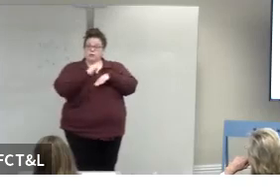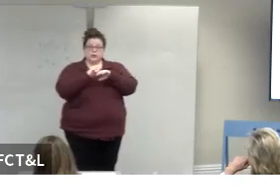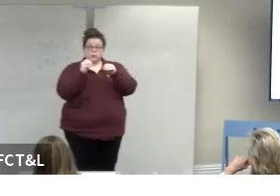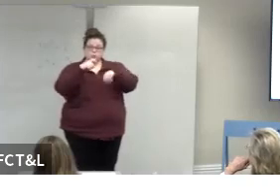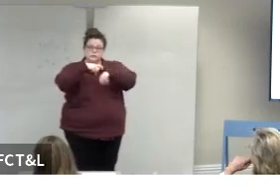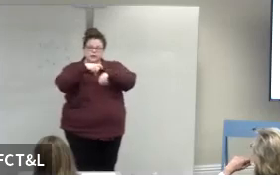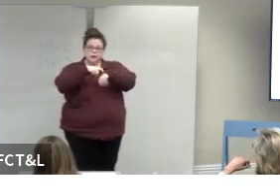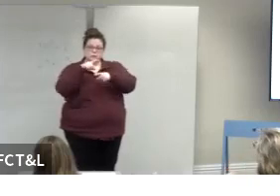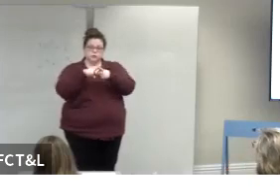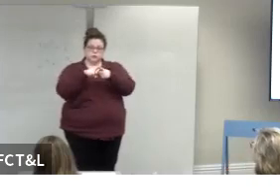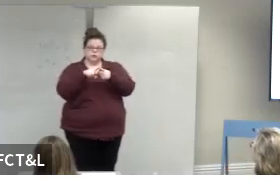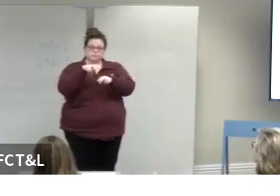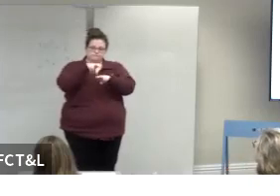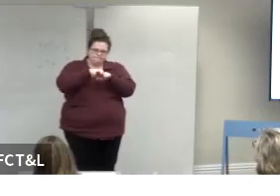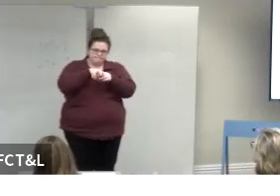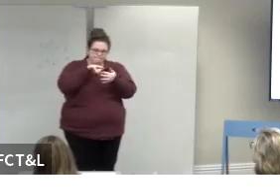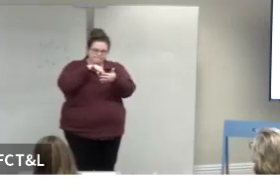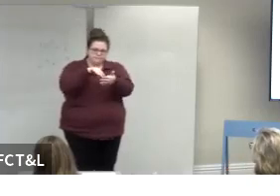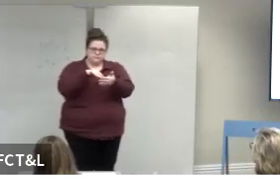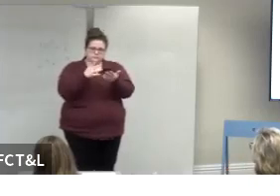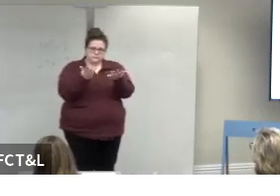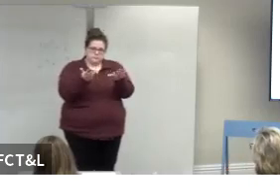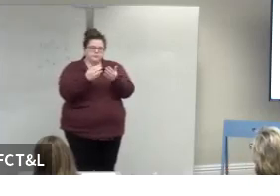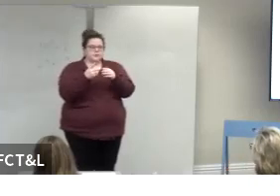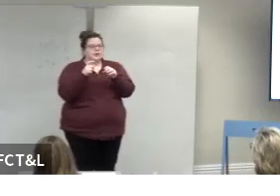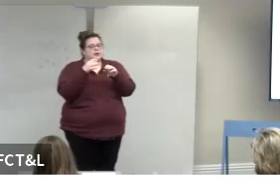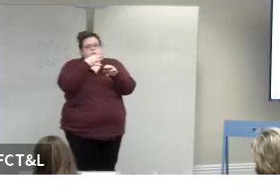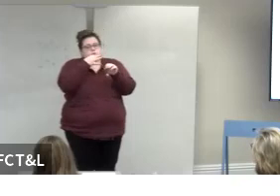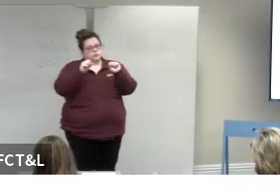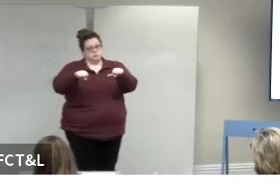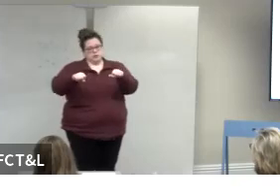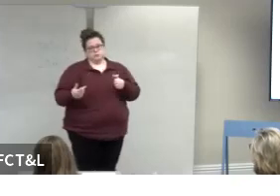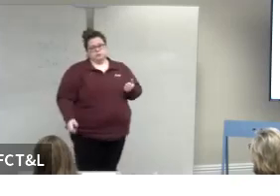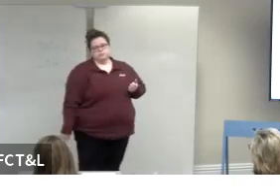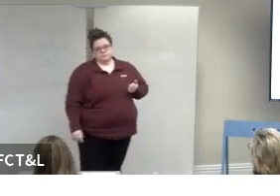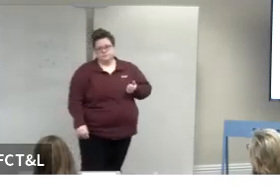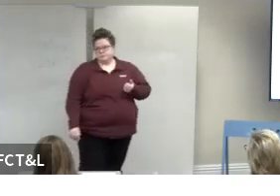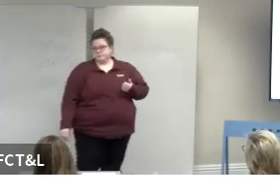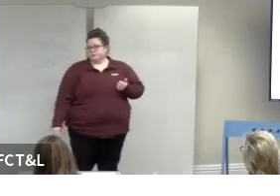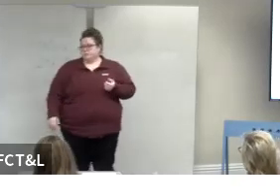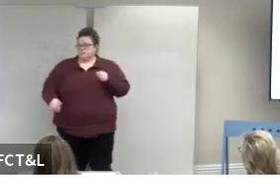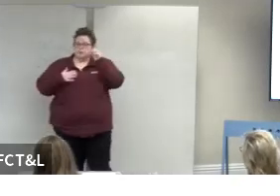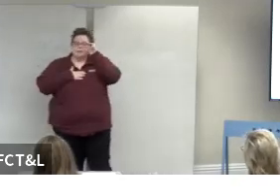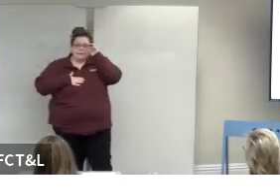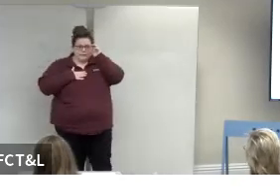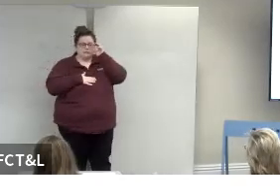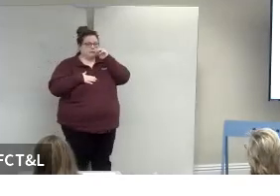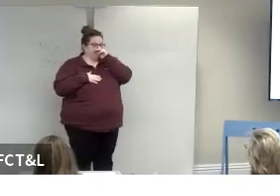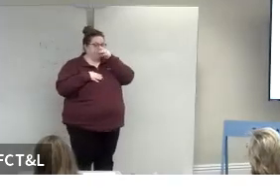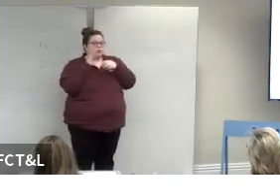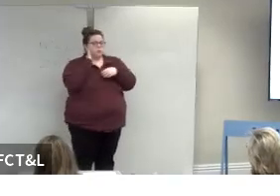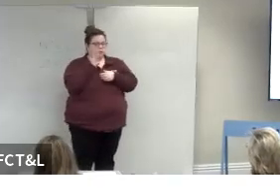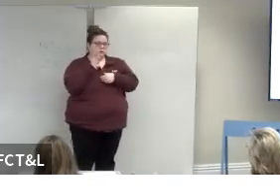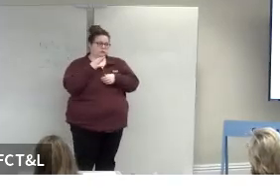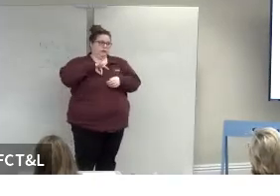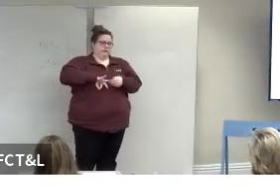if possible, because if they don't have time to review it that given day, given their schedule, then they need a couple of days to have